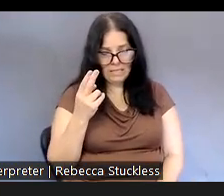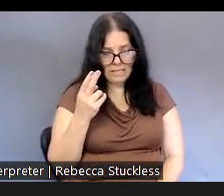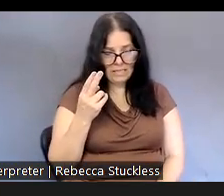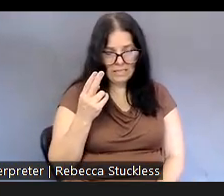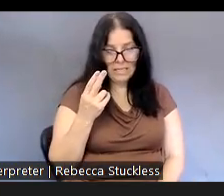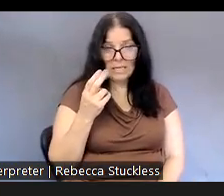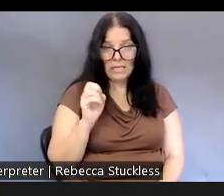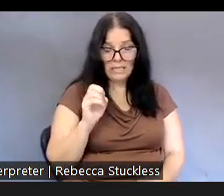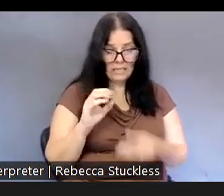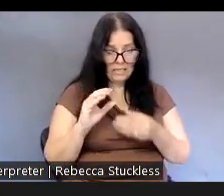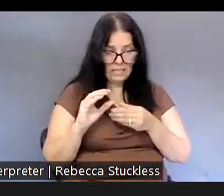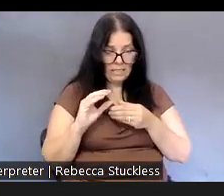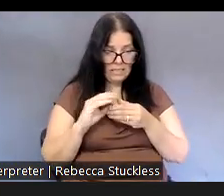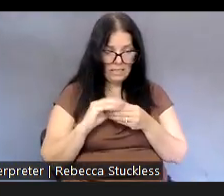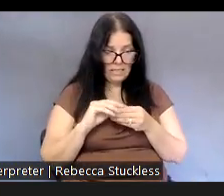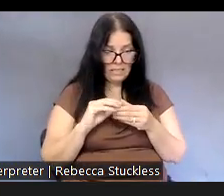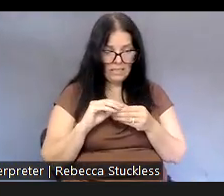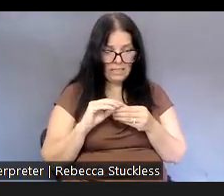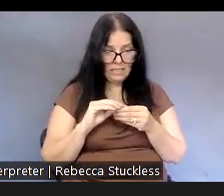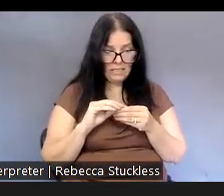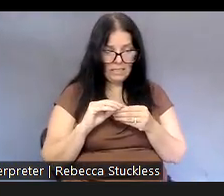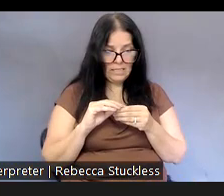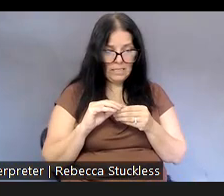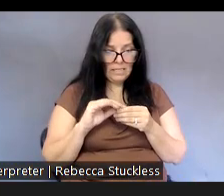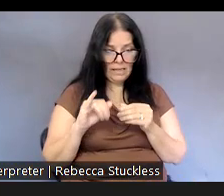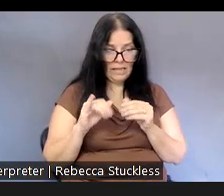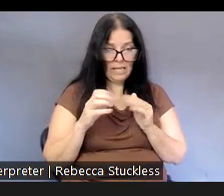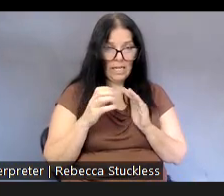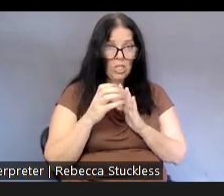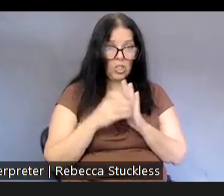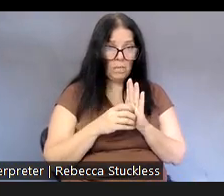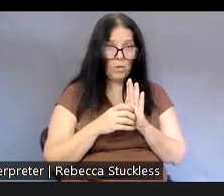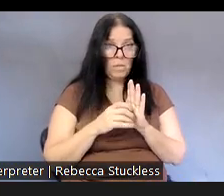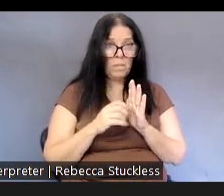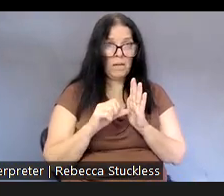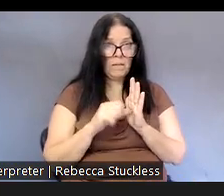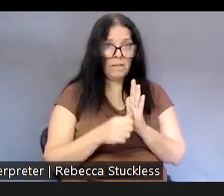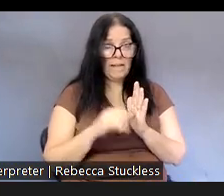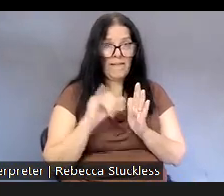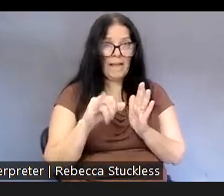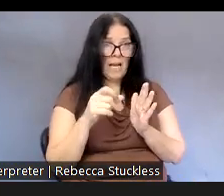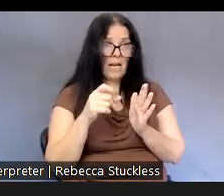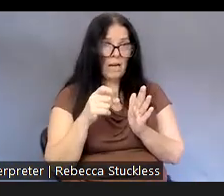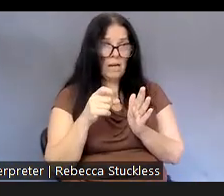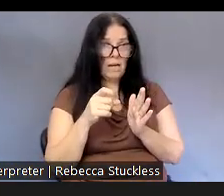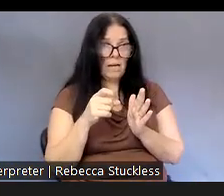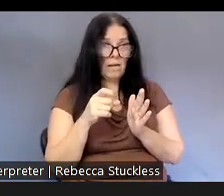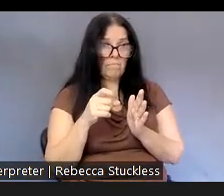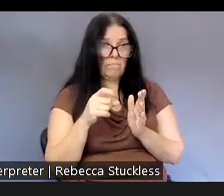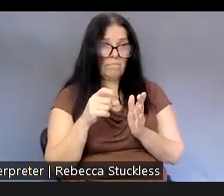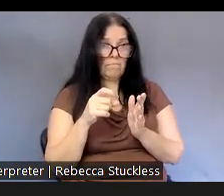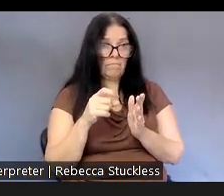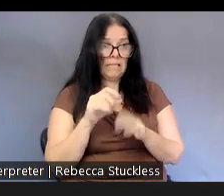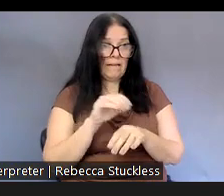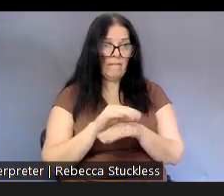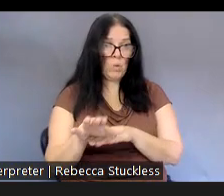reiterating the price of the CSJ influence in